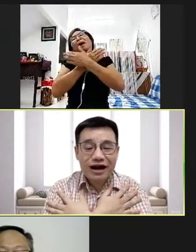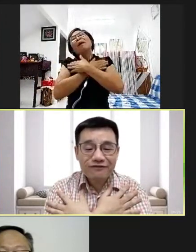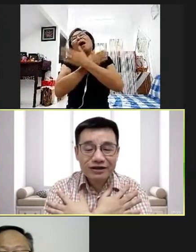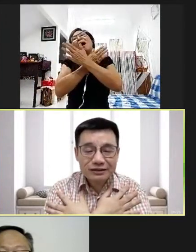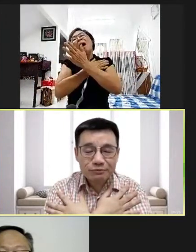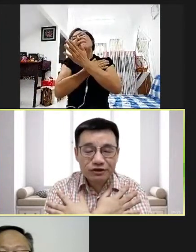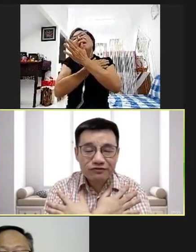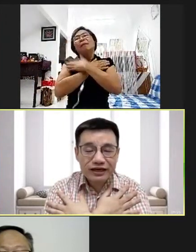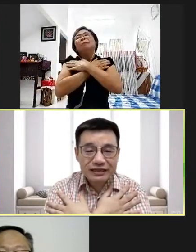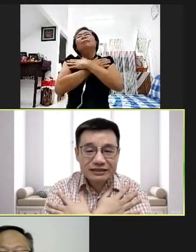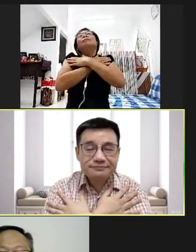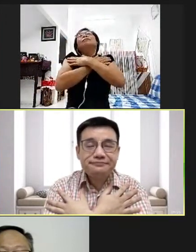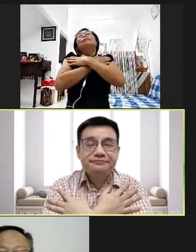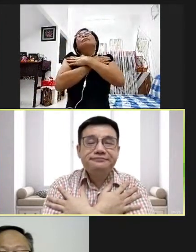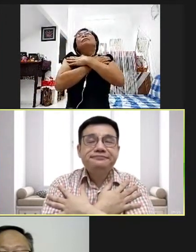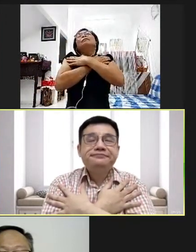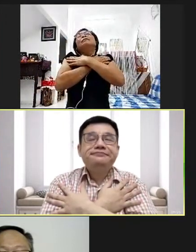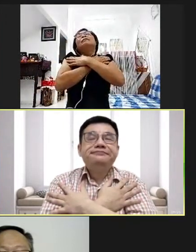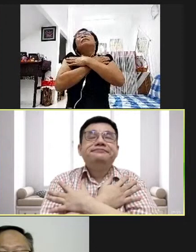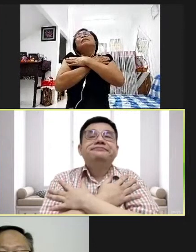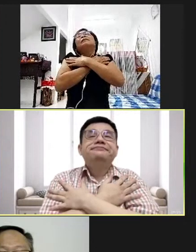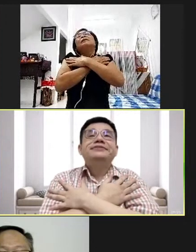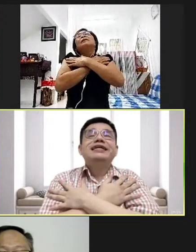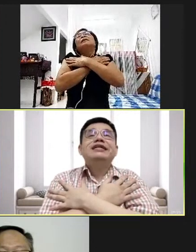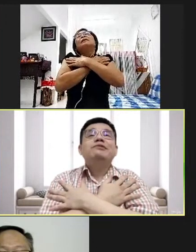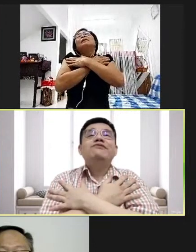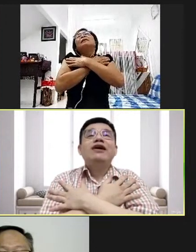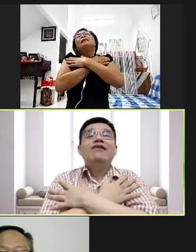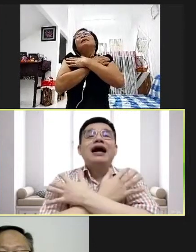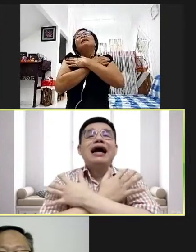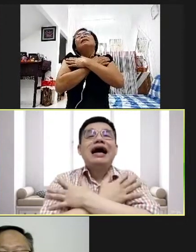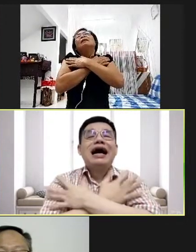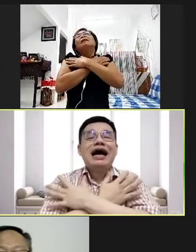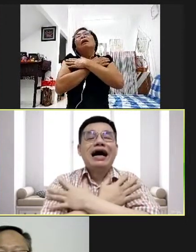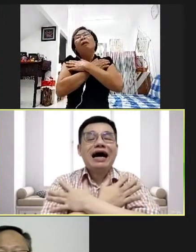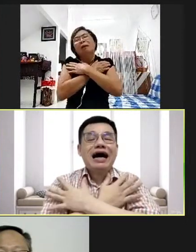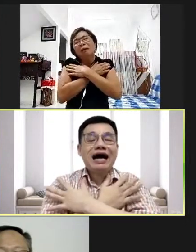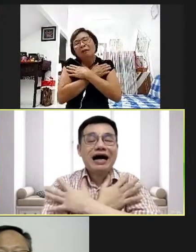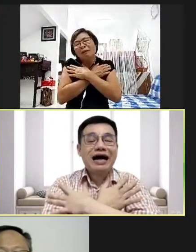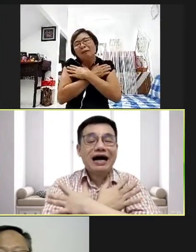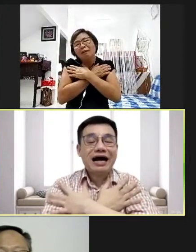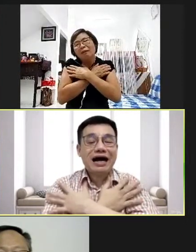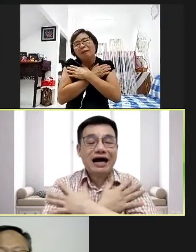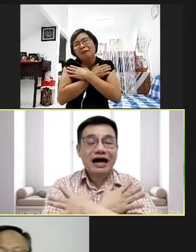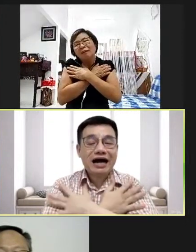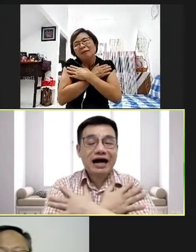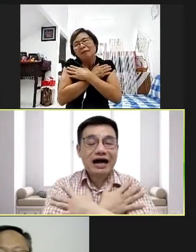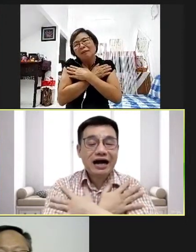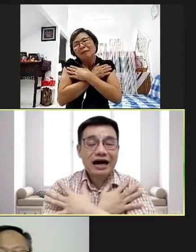deep breath, breathe in, and you breathe out.